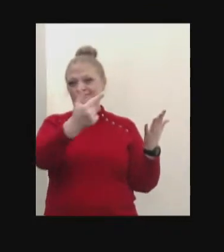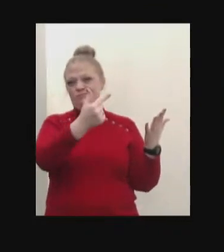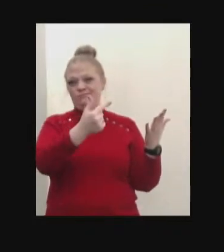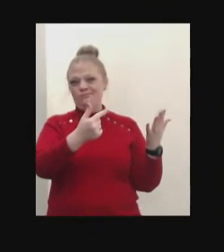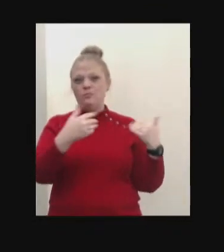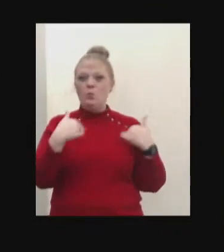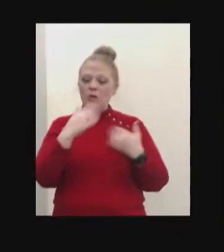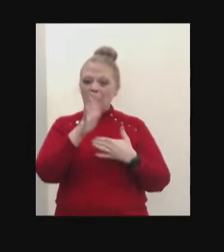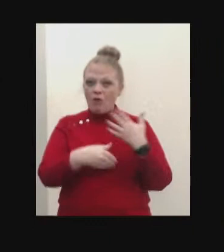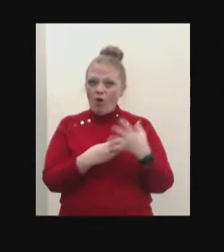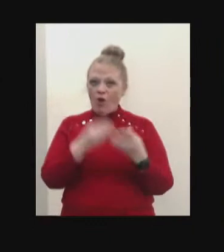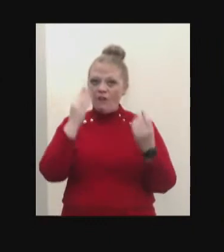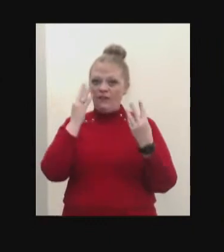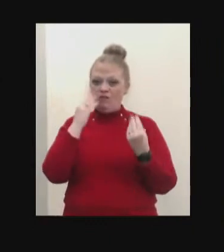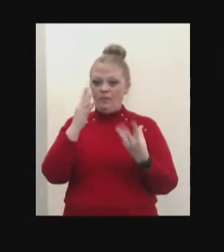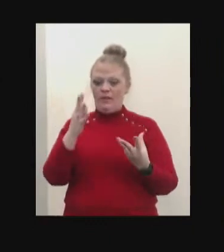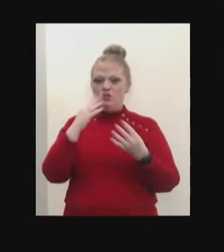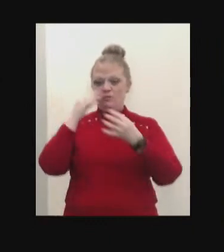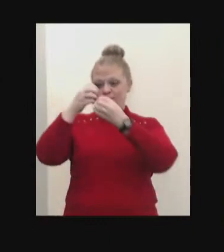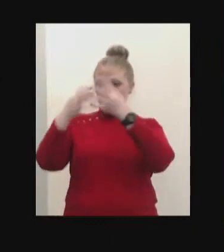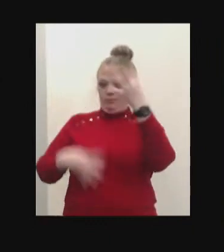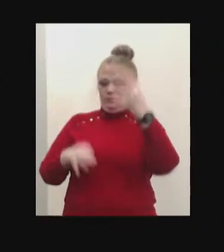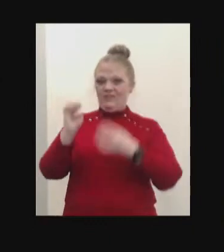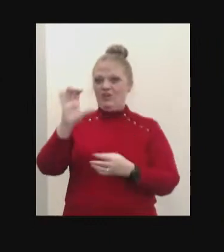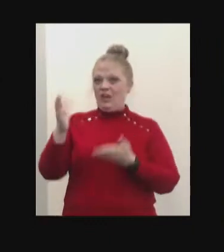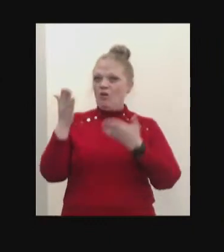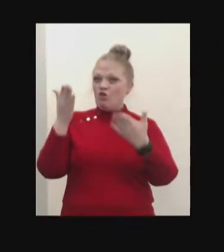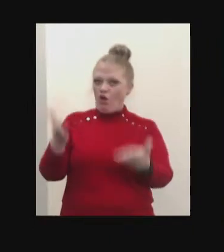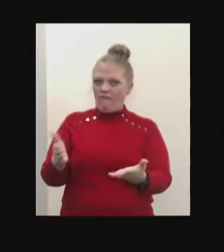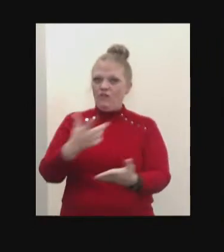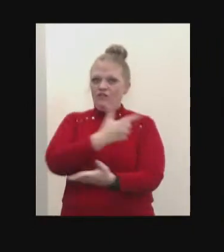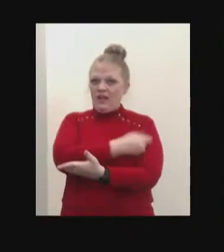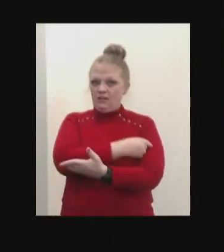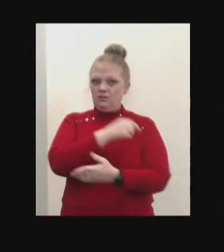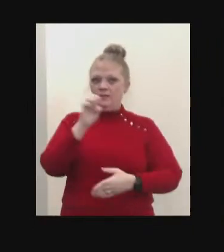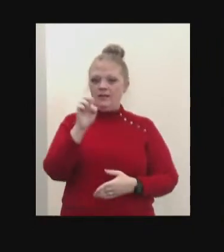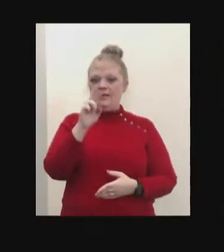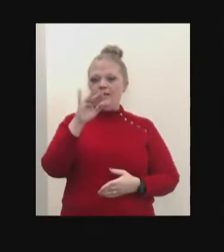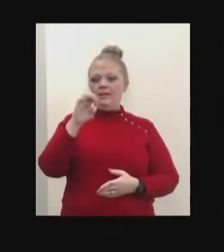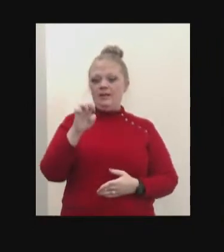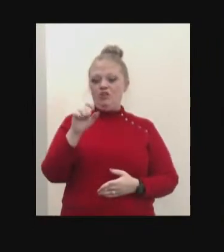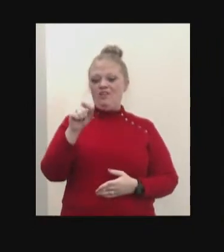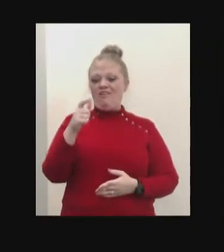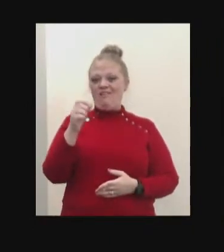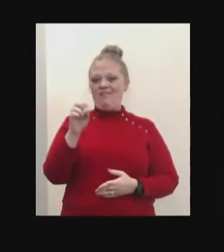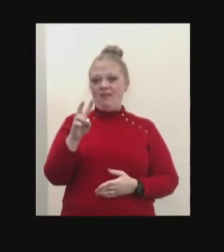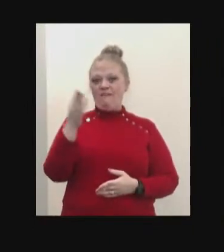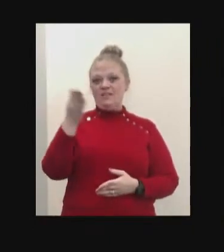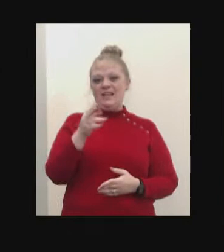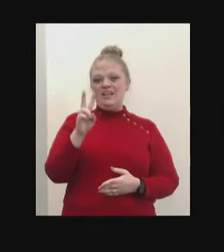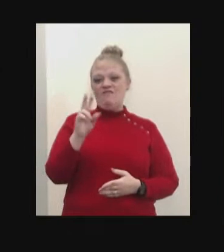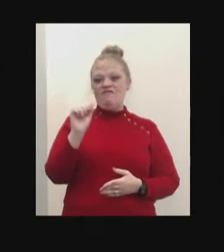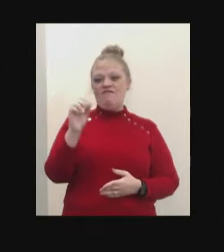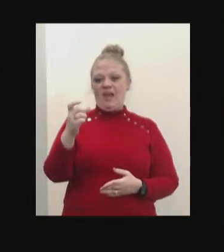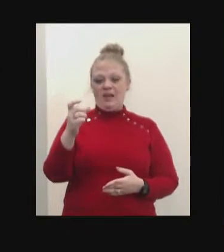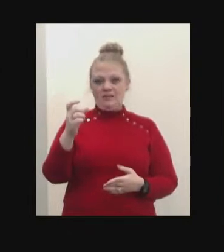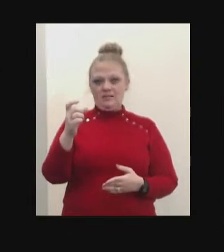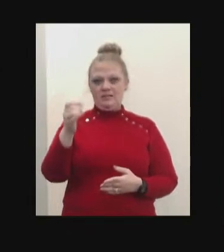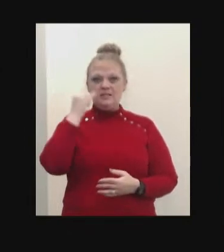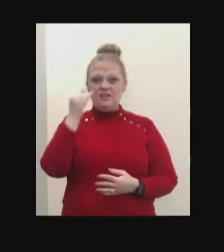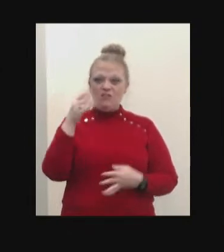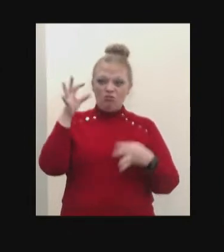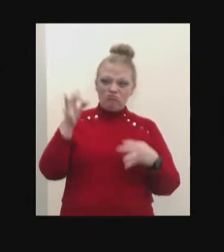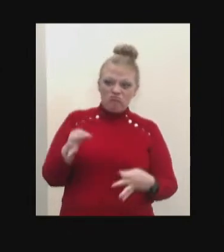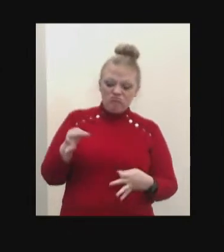Erie County offers vaccinations at our website at erie.gov/vax. If you choose to get a vaccine